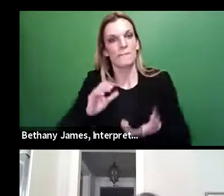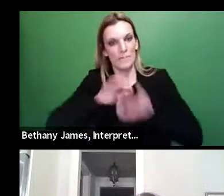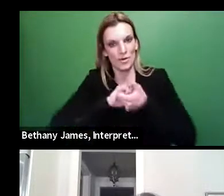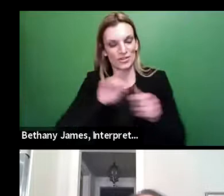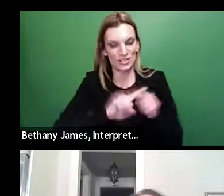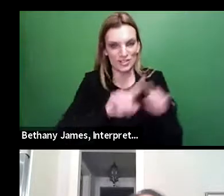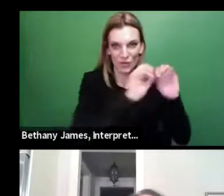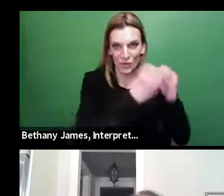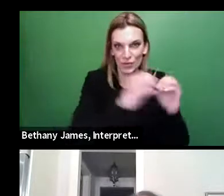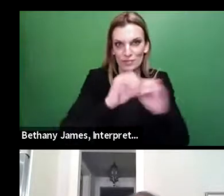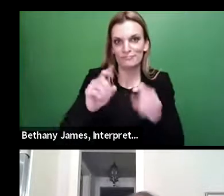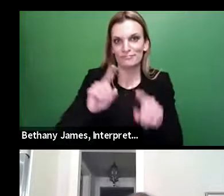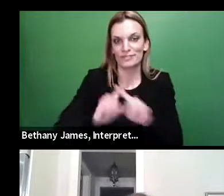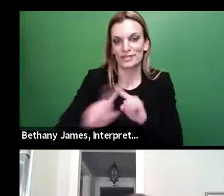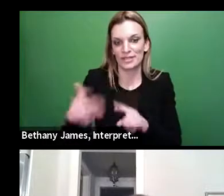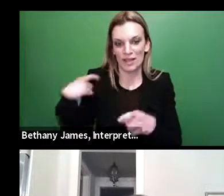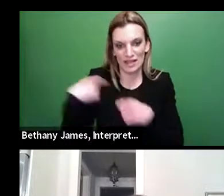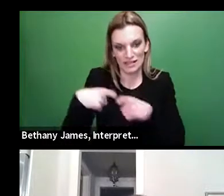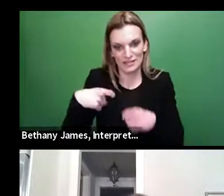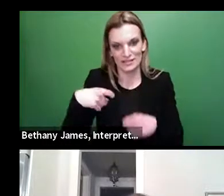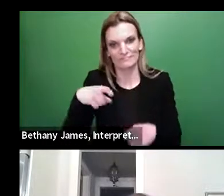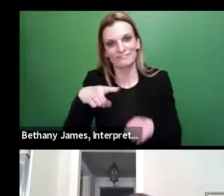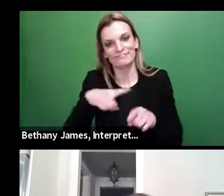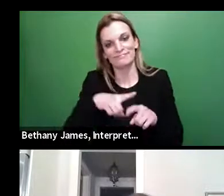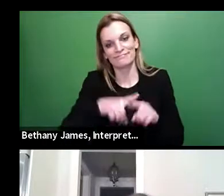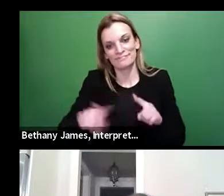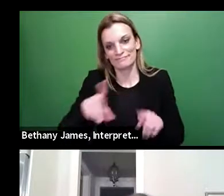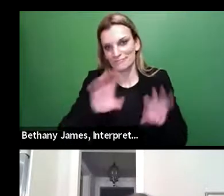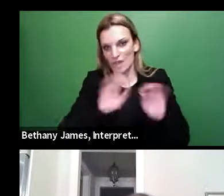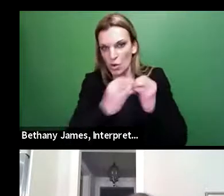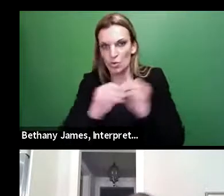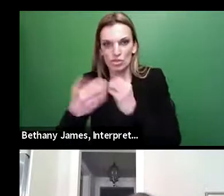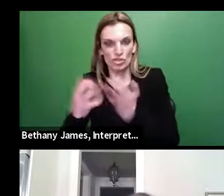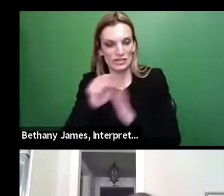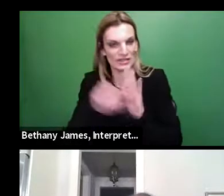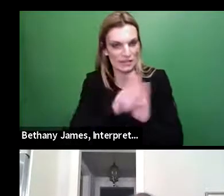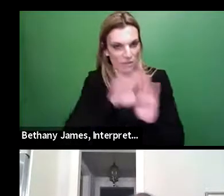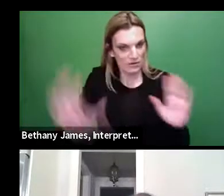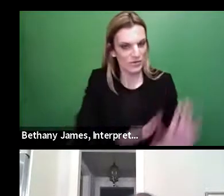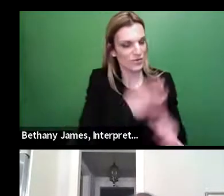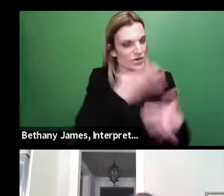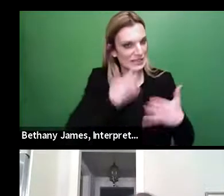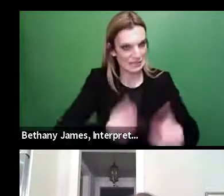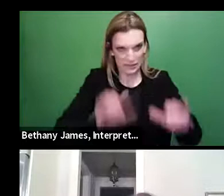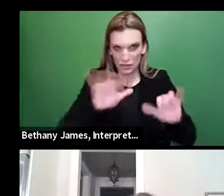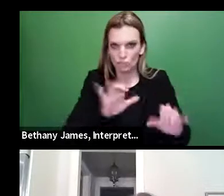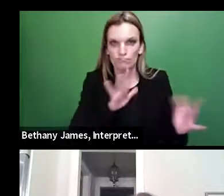and other Latino organizations around the state. And we continue to do that outreach. And